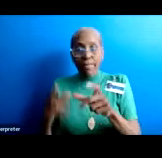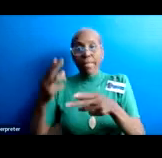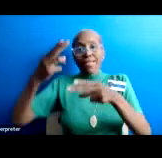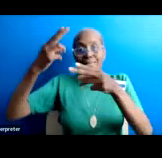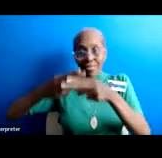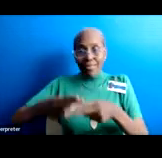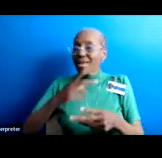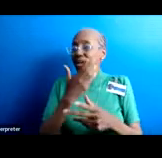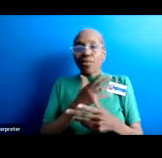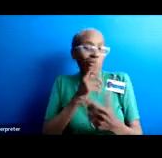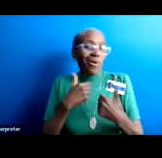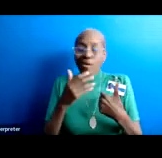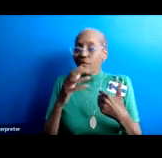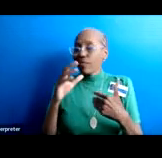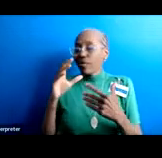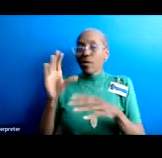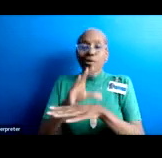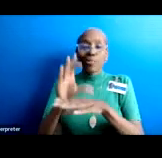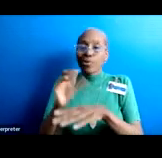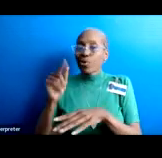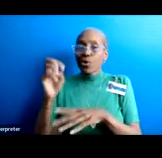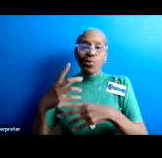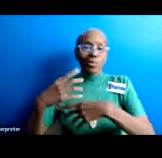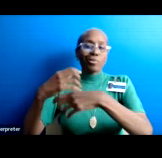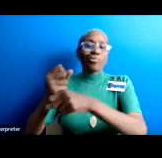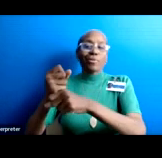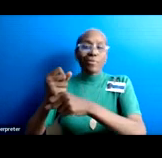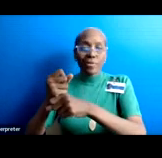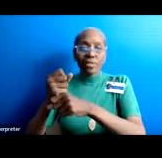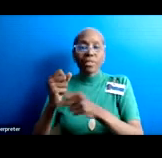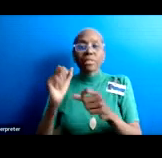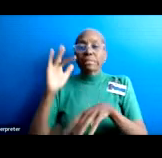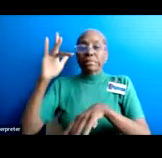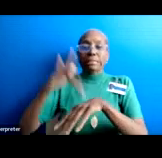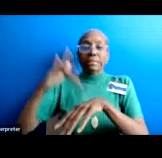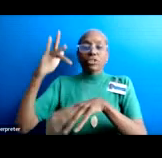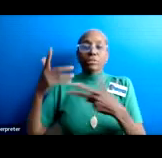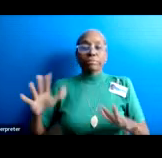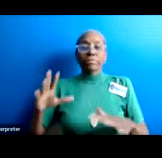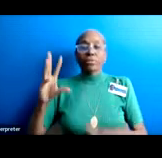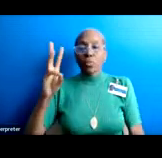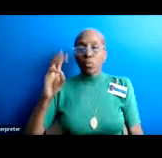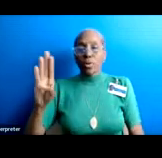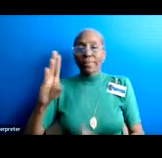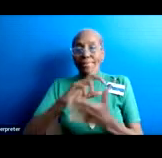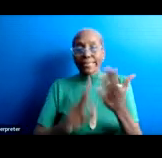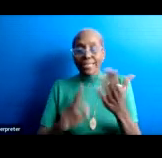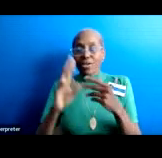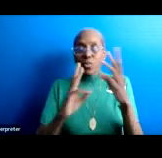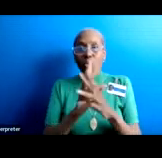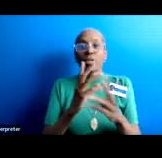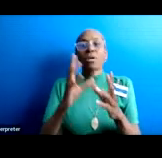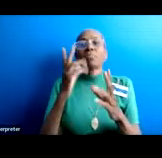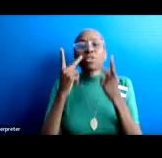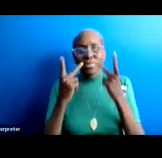that code on the page because this was sort of a very brief dipping the toe into the web design world, but you can find